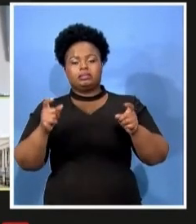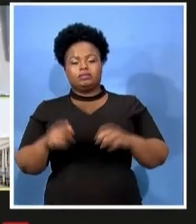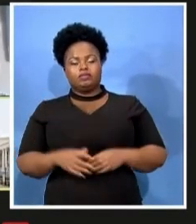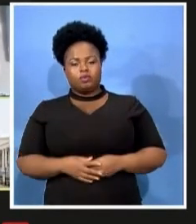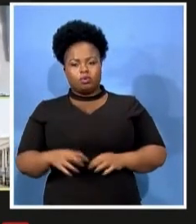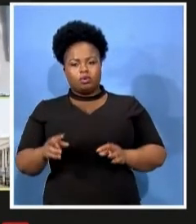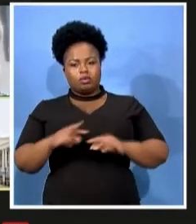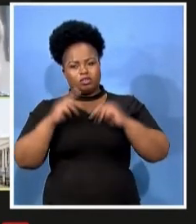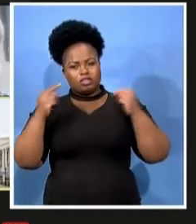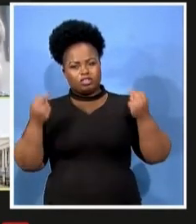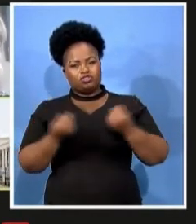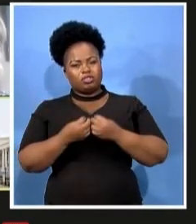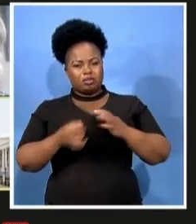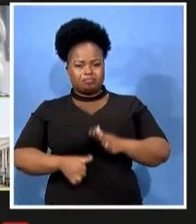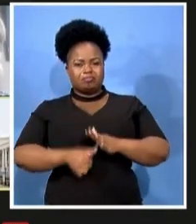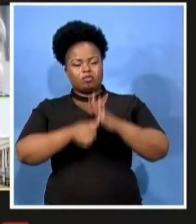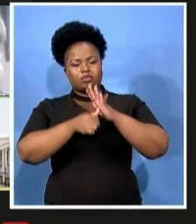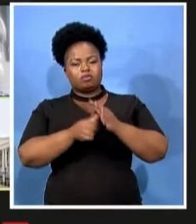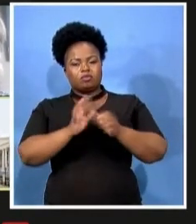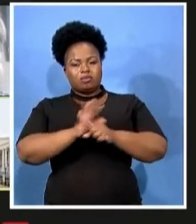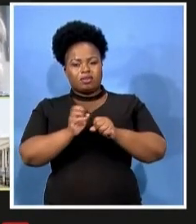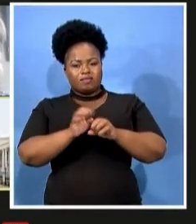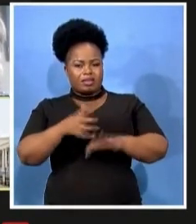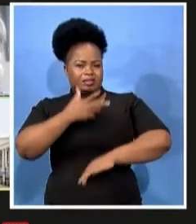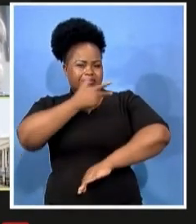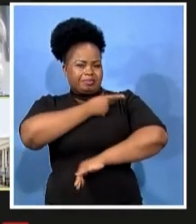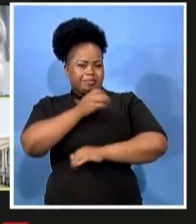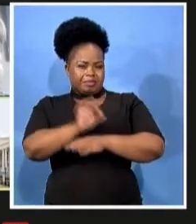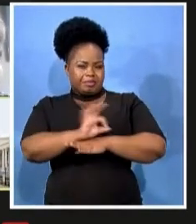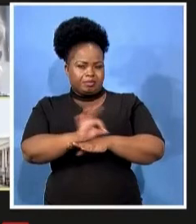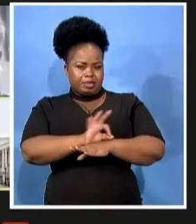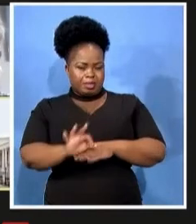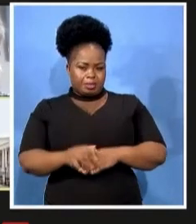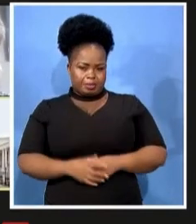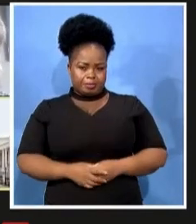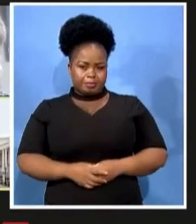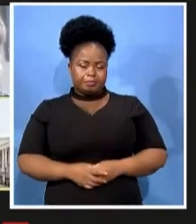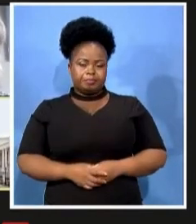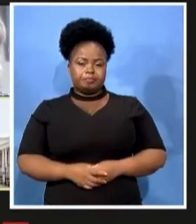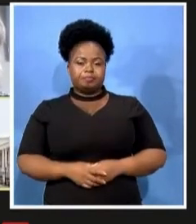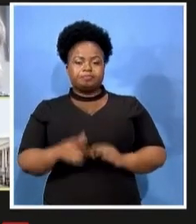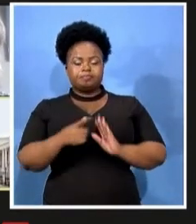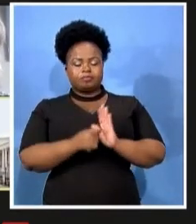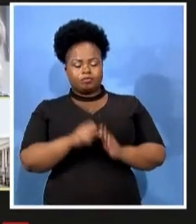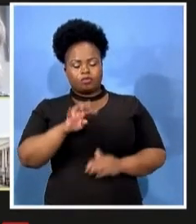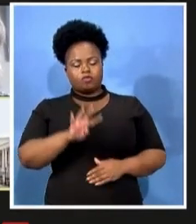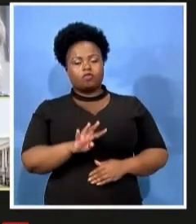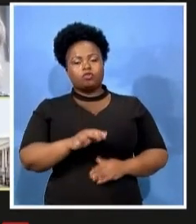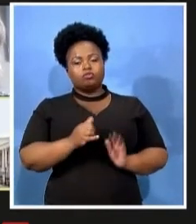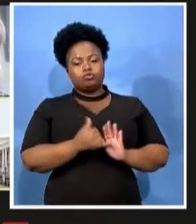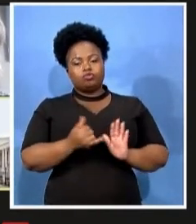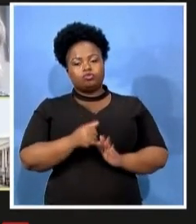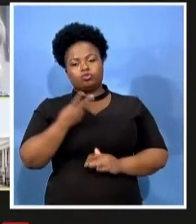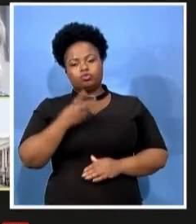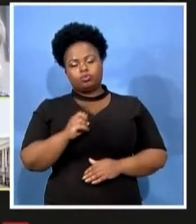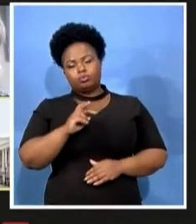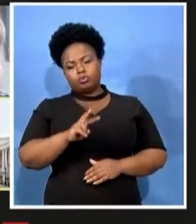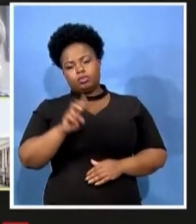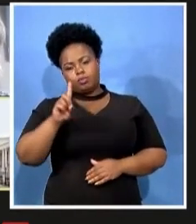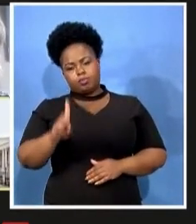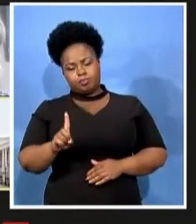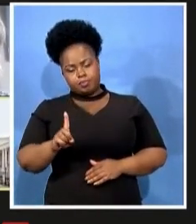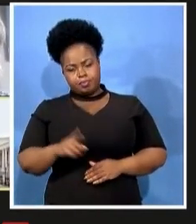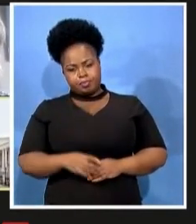COVID-19 vaccine plan. On the 4th of January 2021, the Chief Whip of